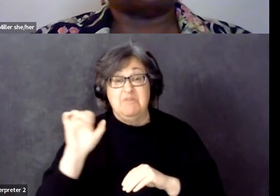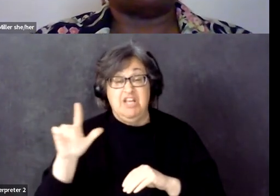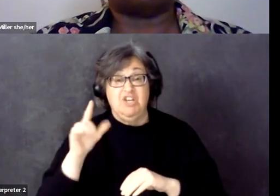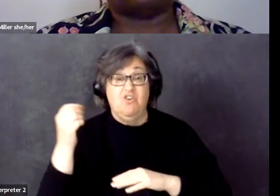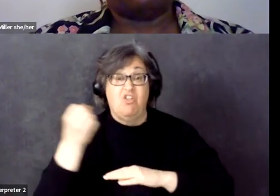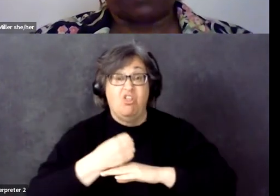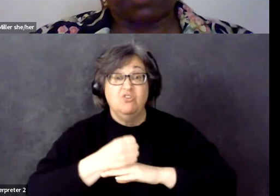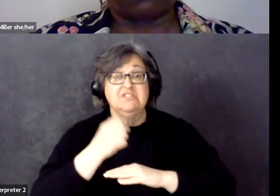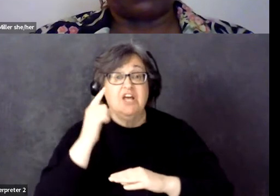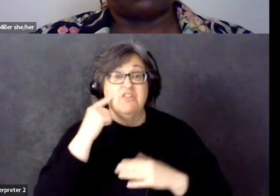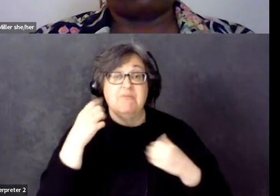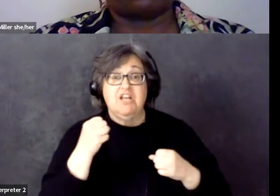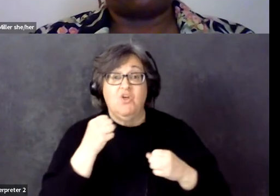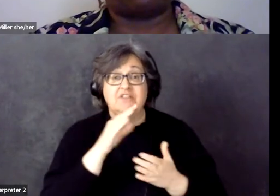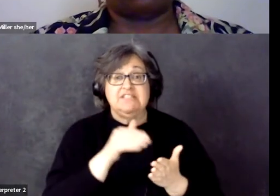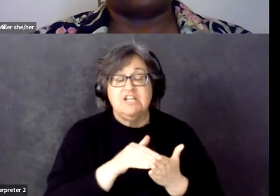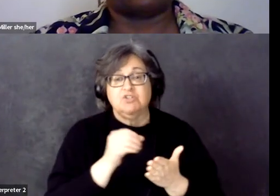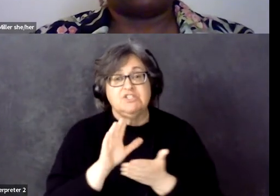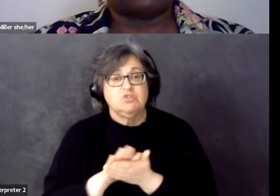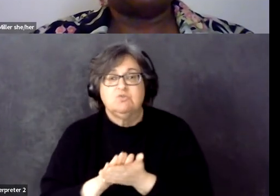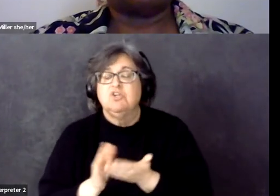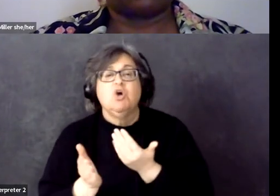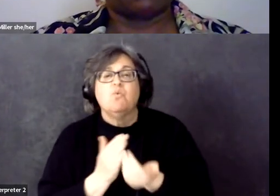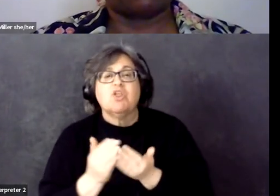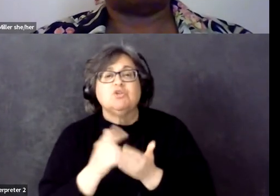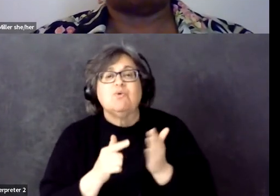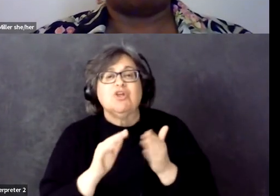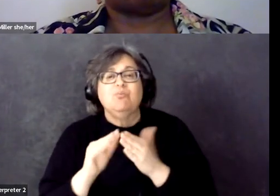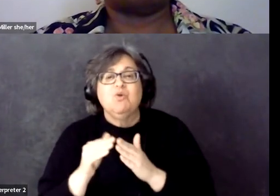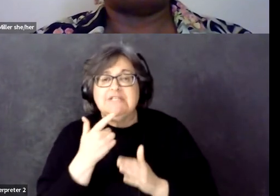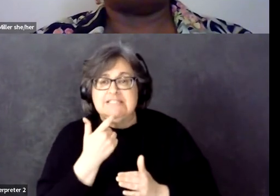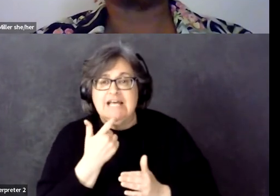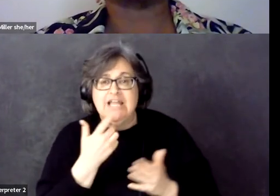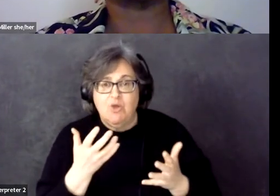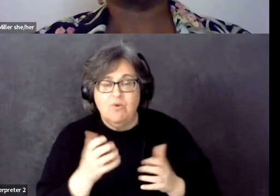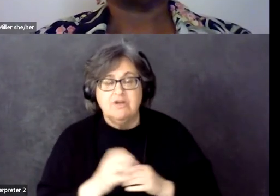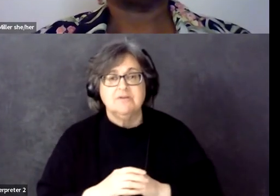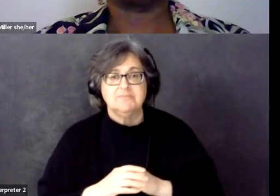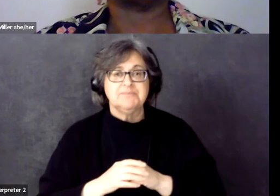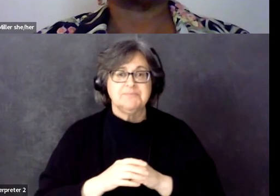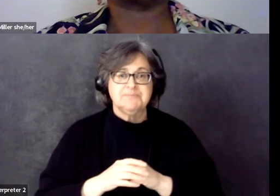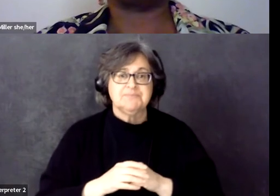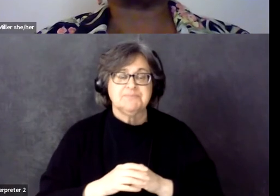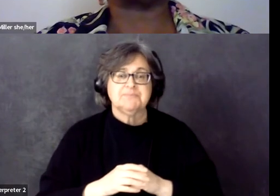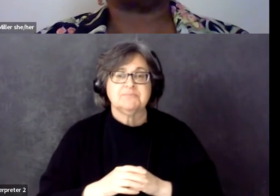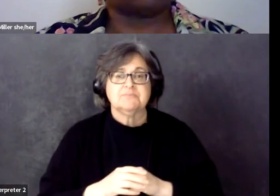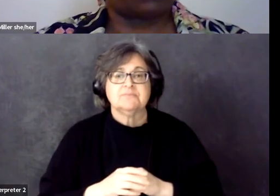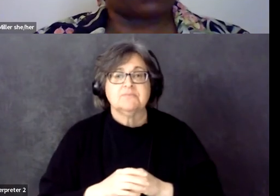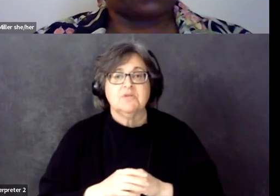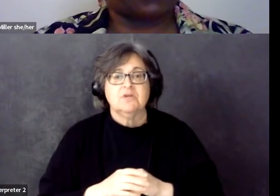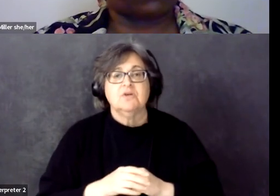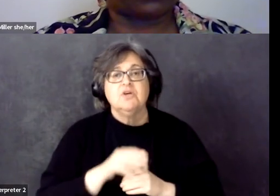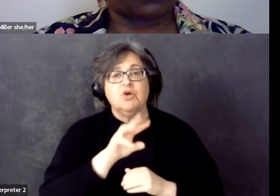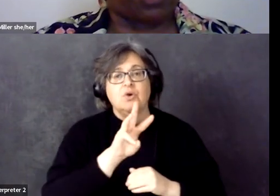and schools, regardless of what communities said that they wanted. After the